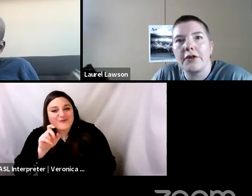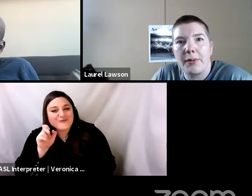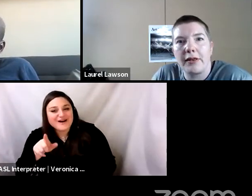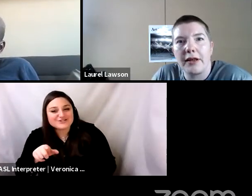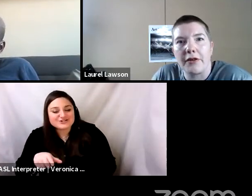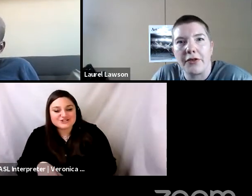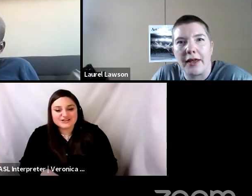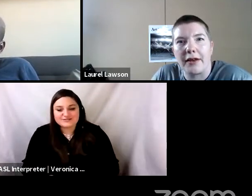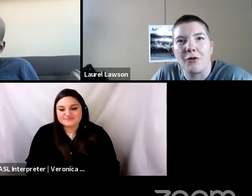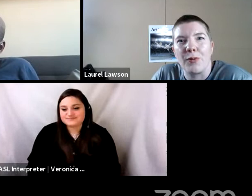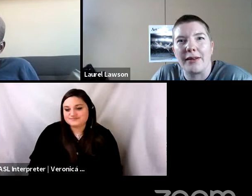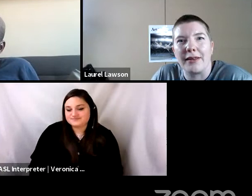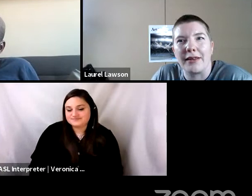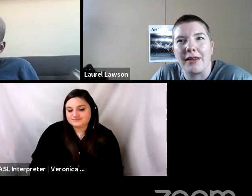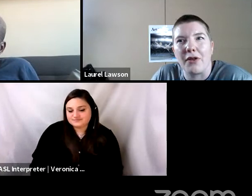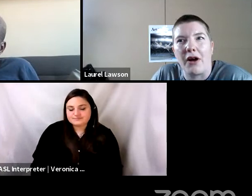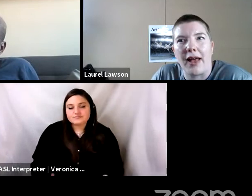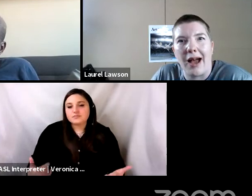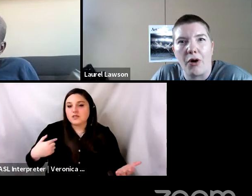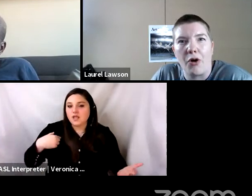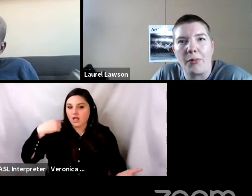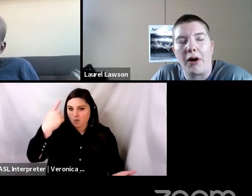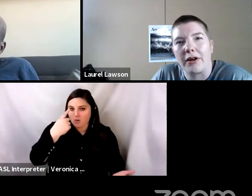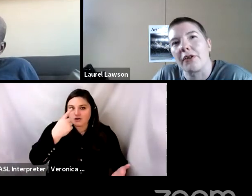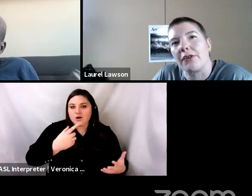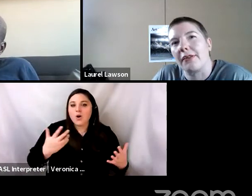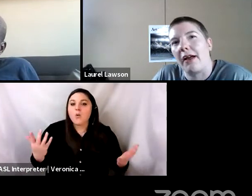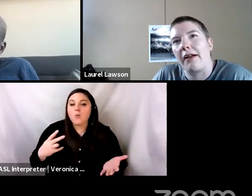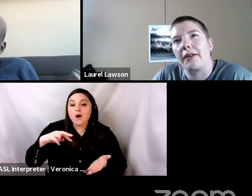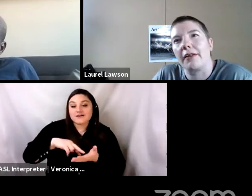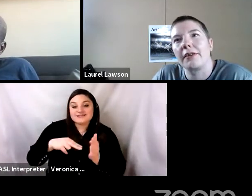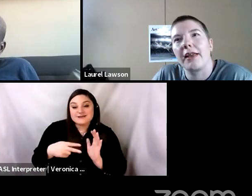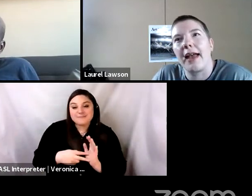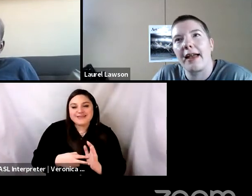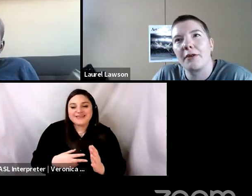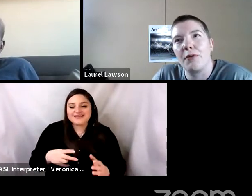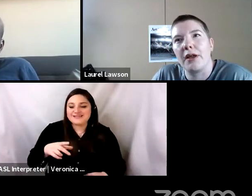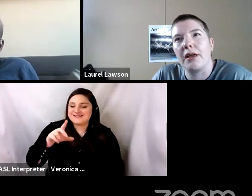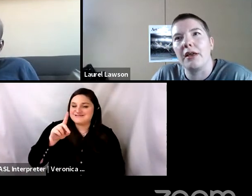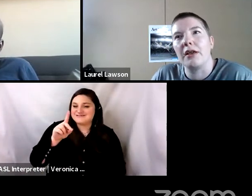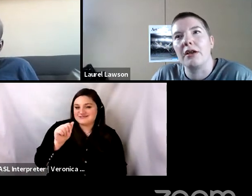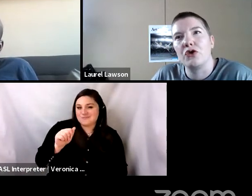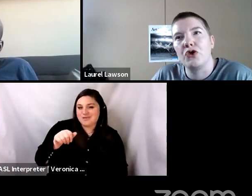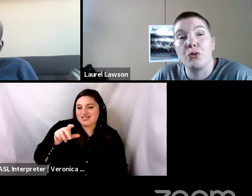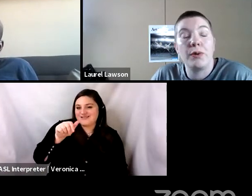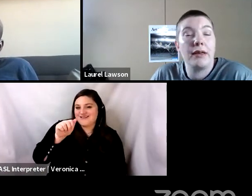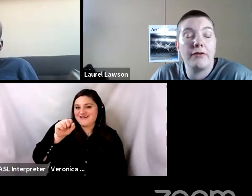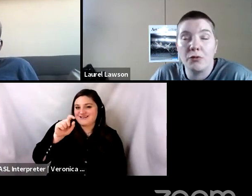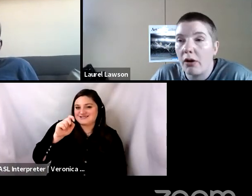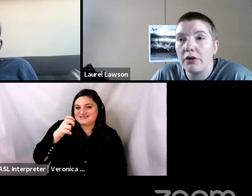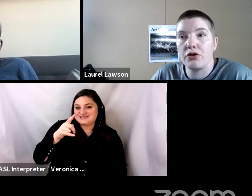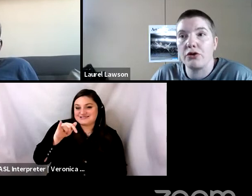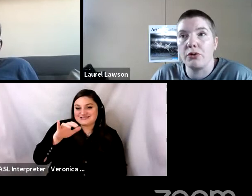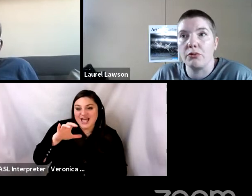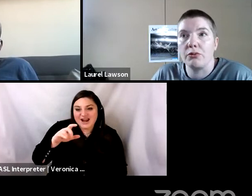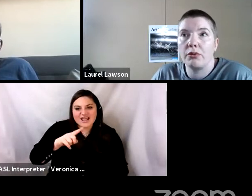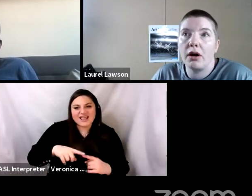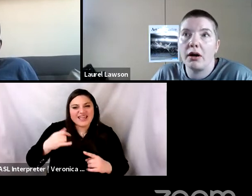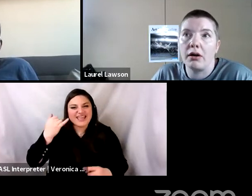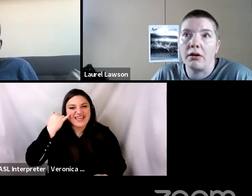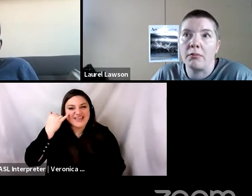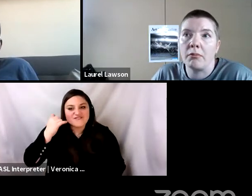What is a disability aesthetic when it is not our own bodies on the line? Do we even want